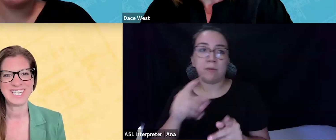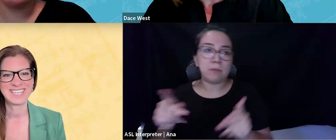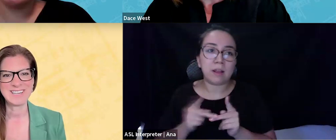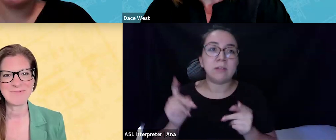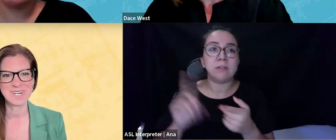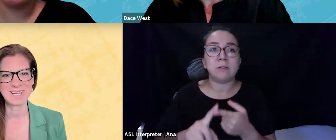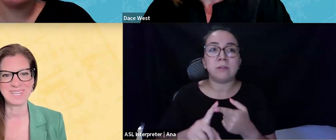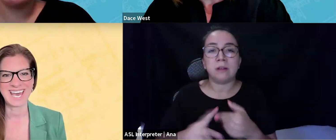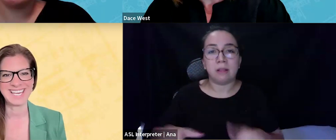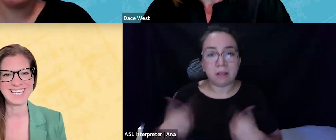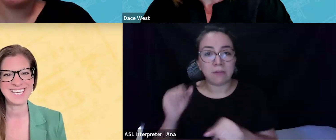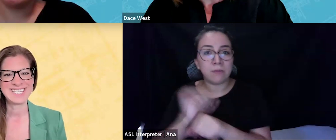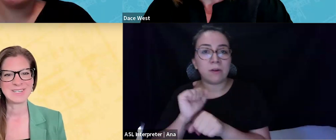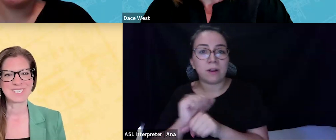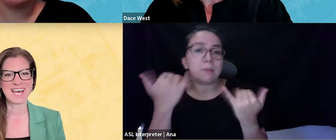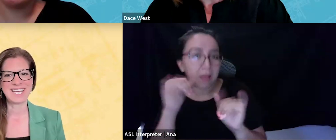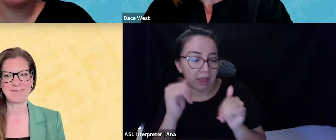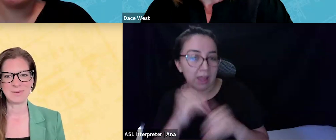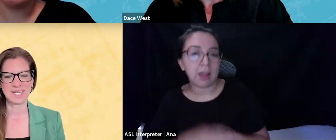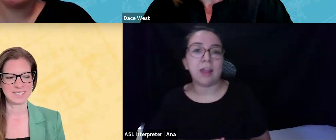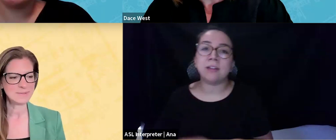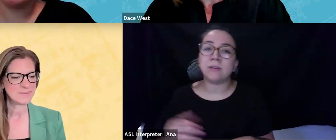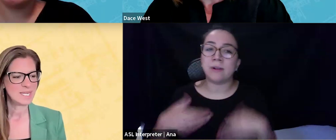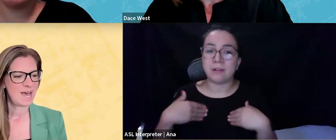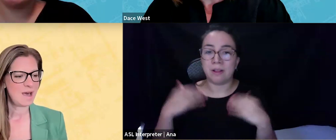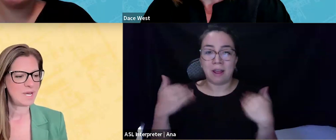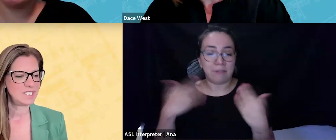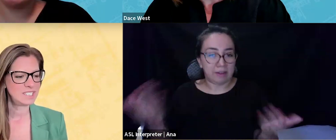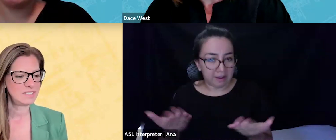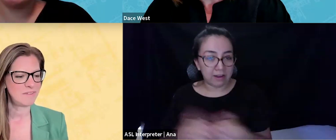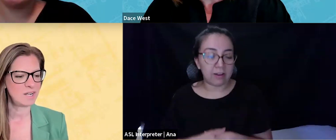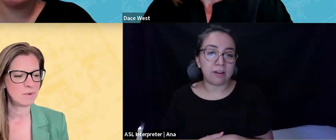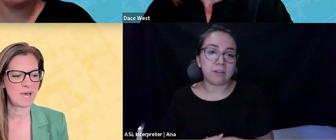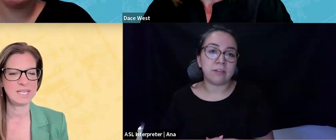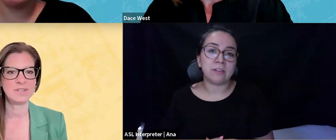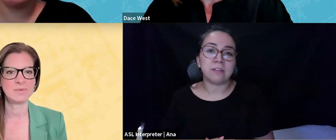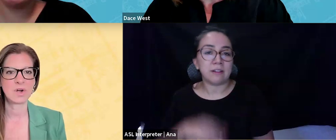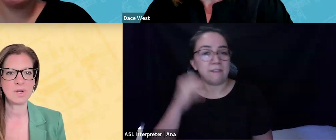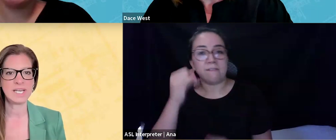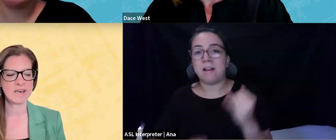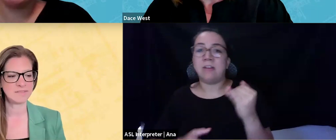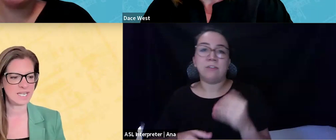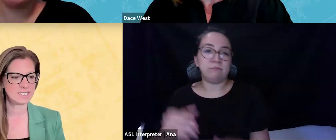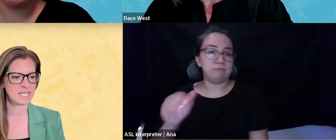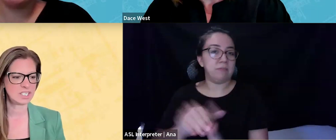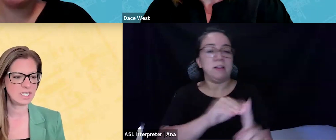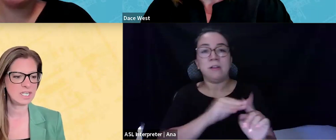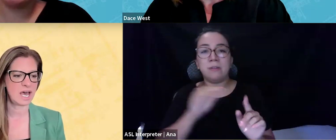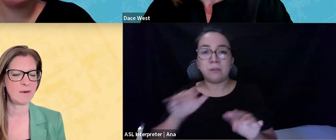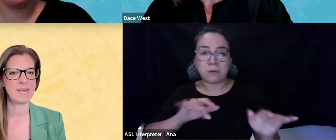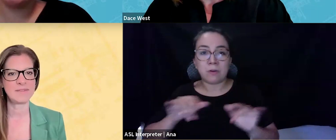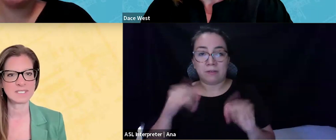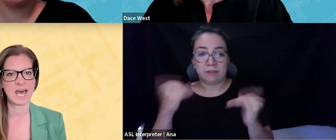to live, work, and play. So we're glad to have you here. Just as a final reminder, the recording of today's